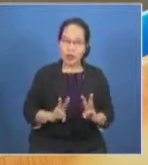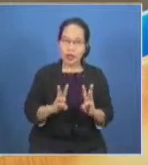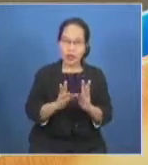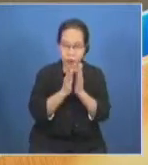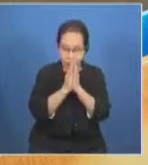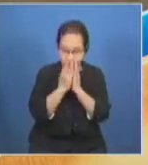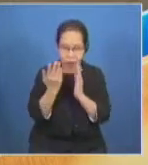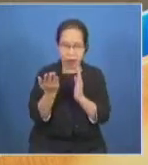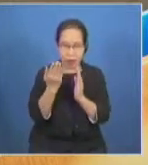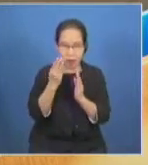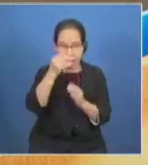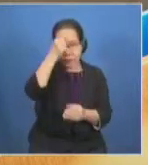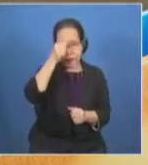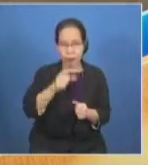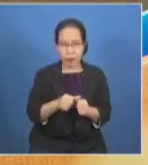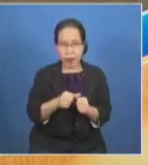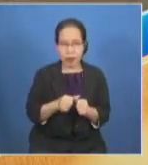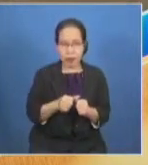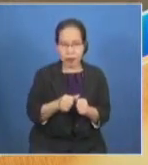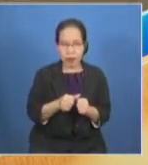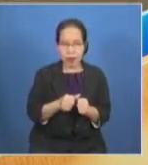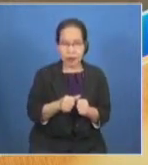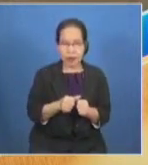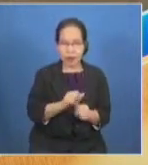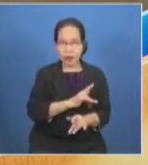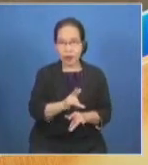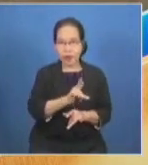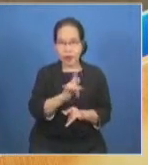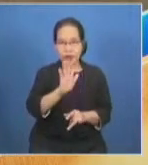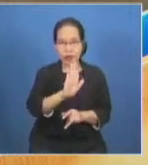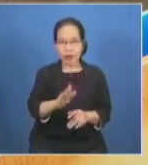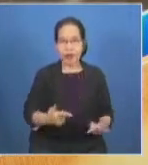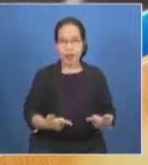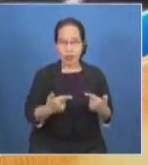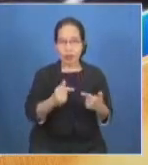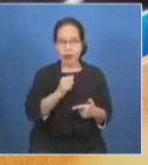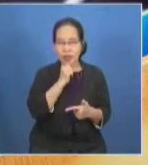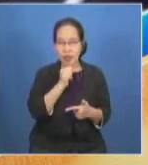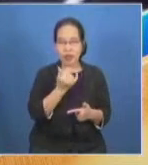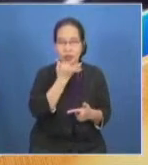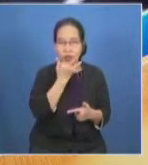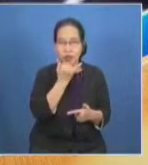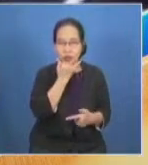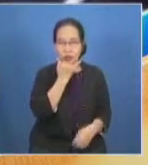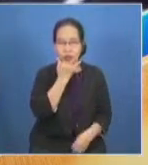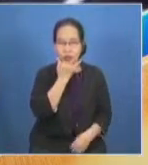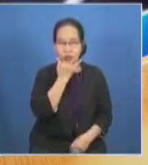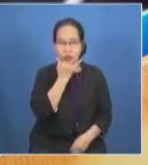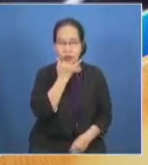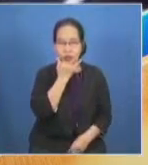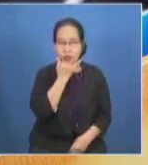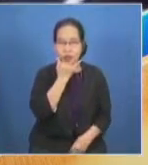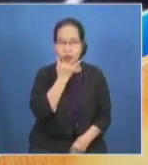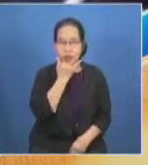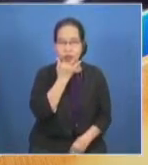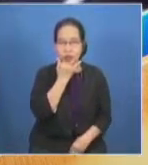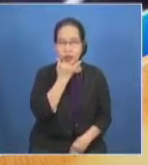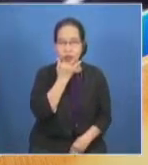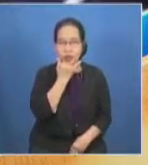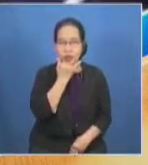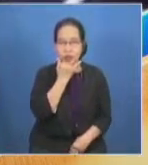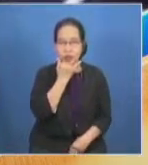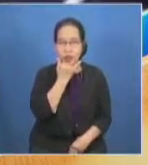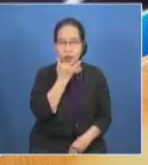from your sin, you're repenting from your sin, while you are praying, you felt injustice in your life, that's